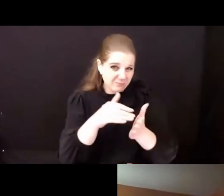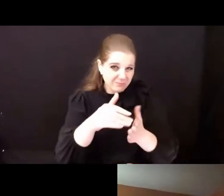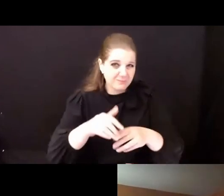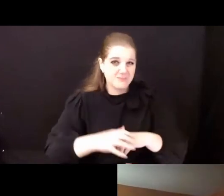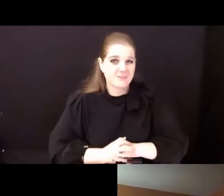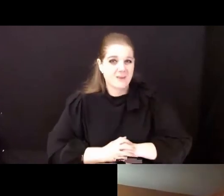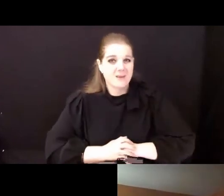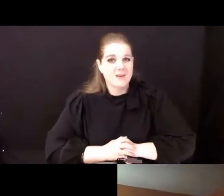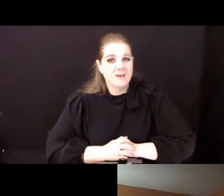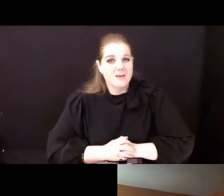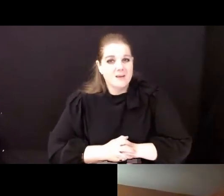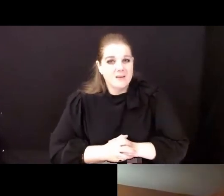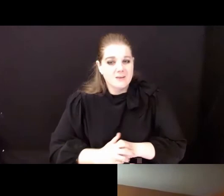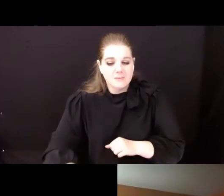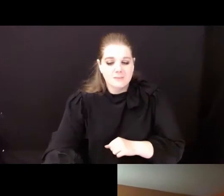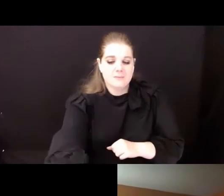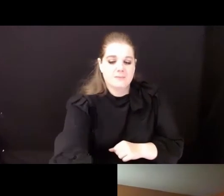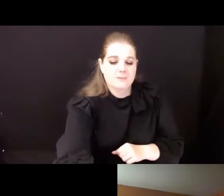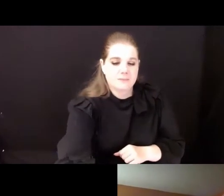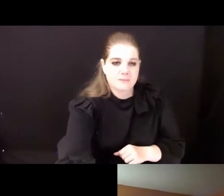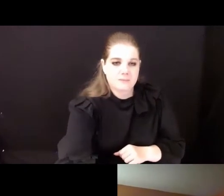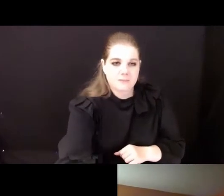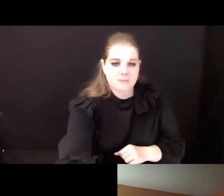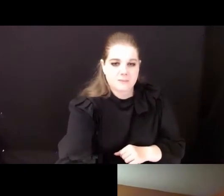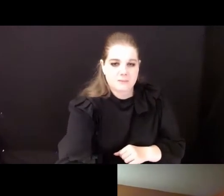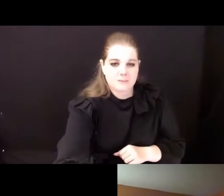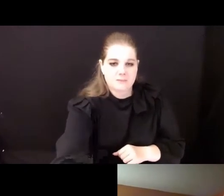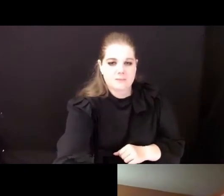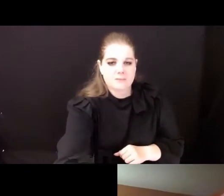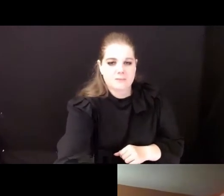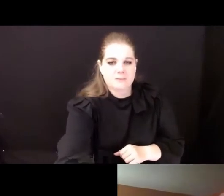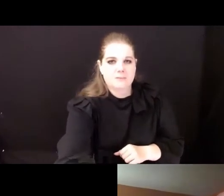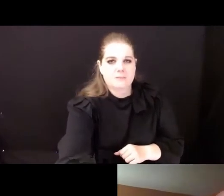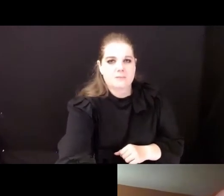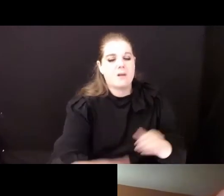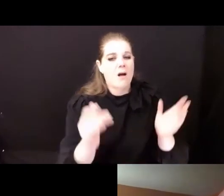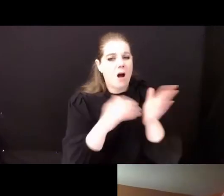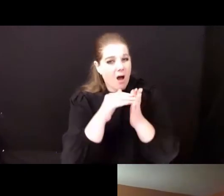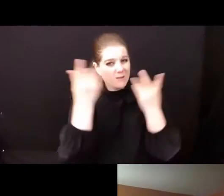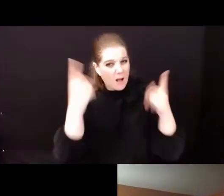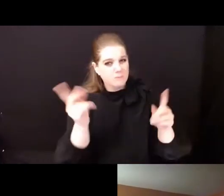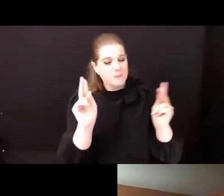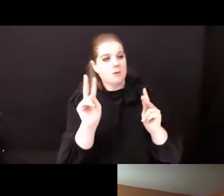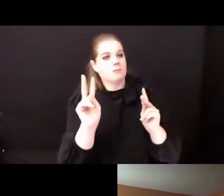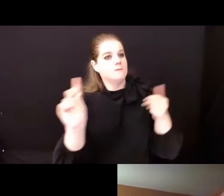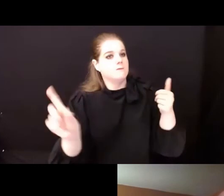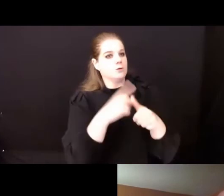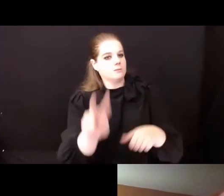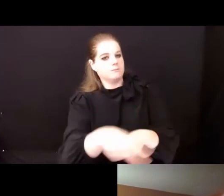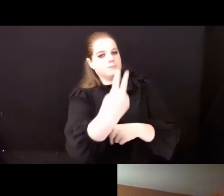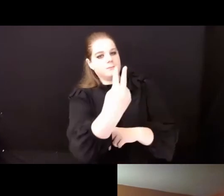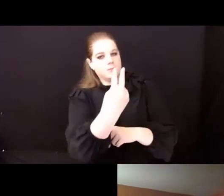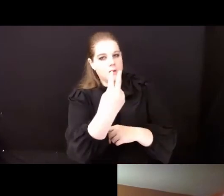have been all together, you've seen it, where they'll make judgments before